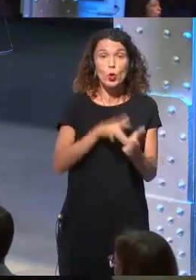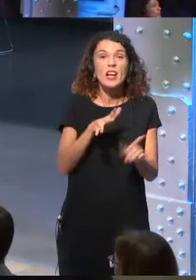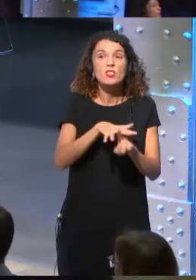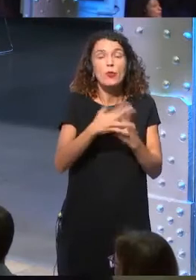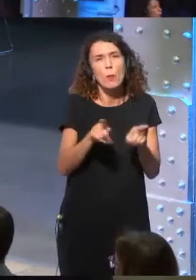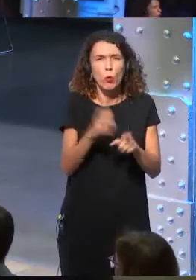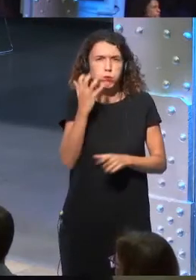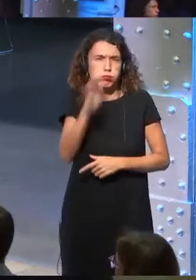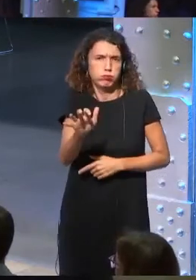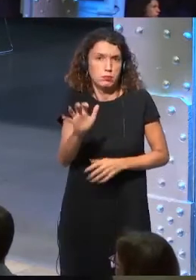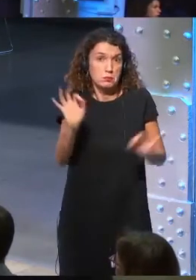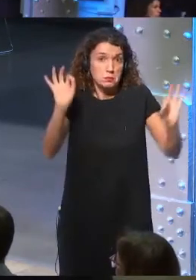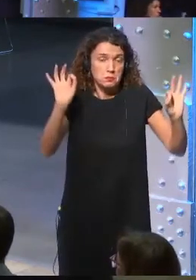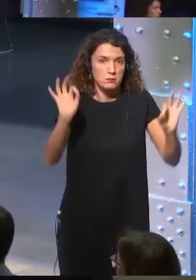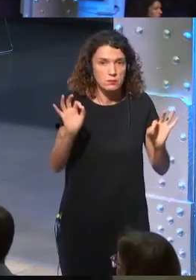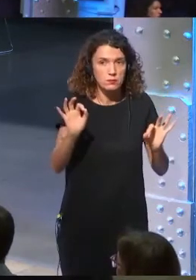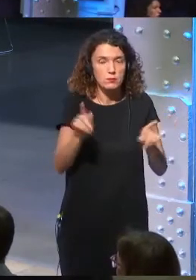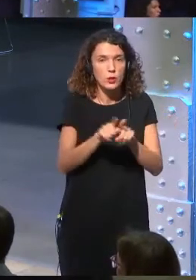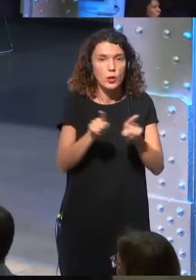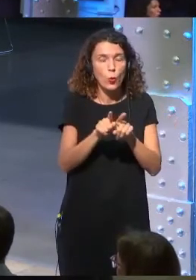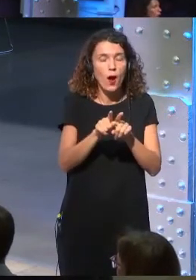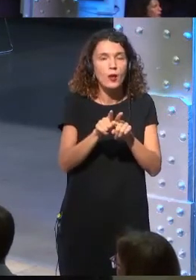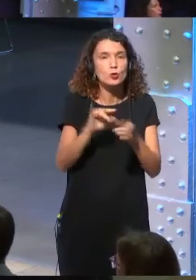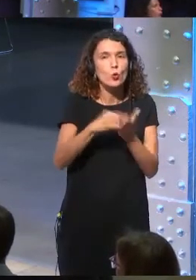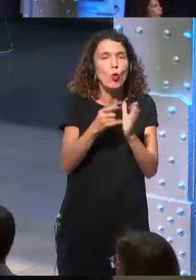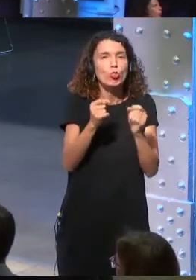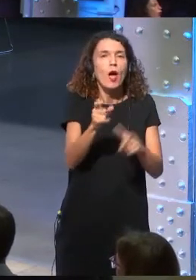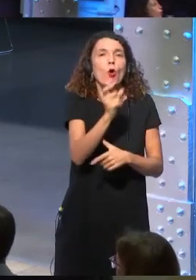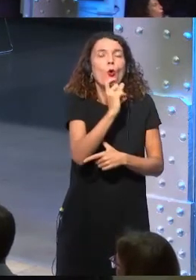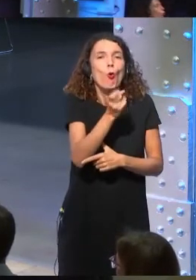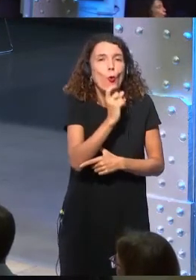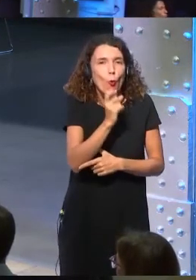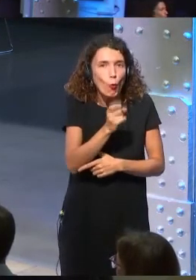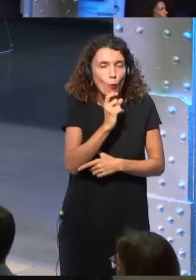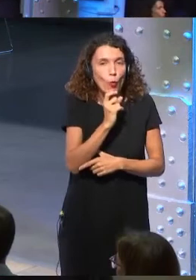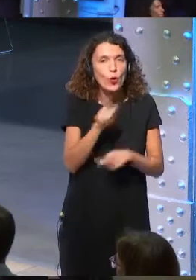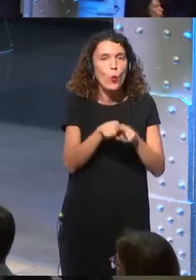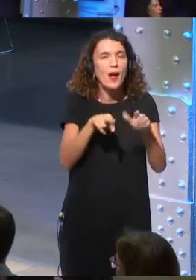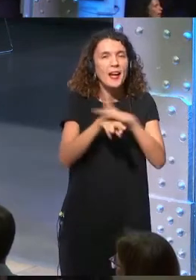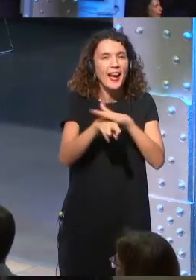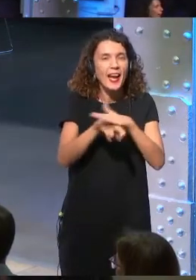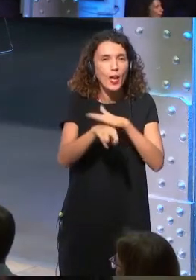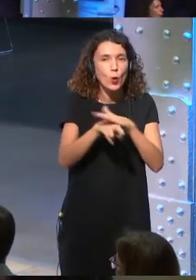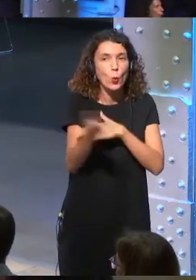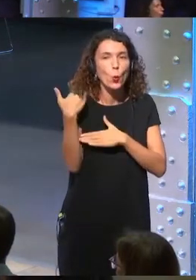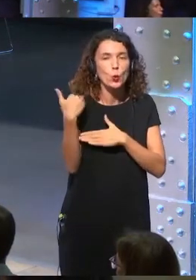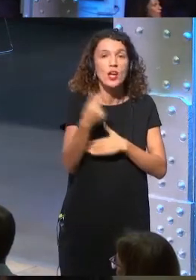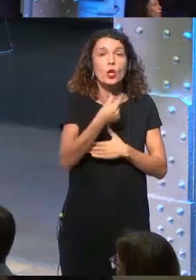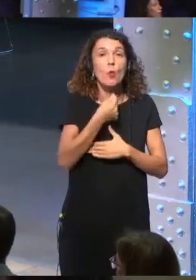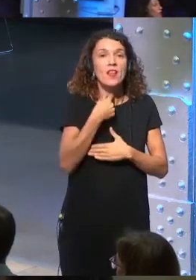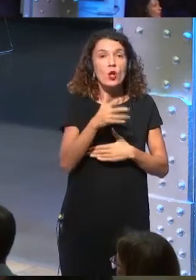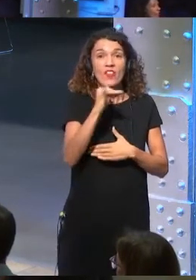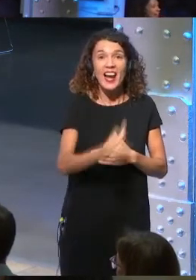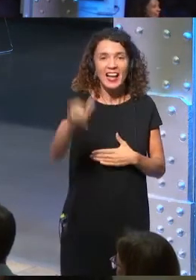I'm sorry for being involved in a paradox situation because, and I just can't solve it with the great resource